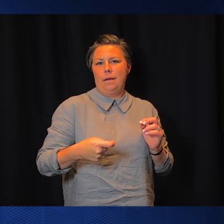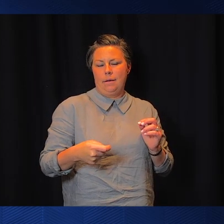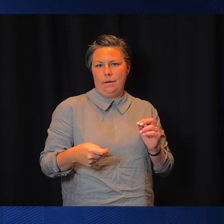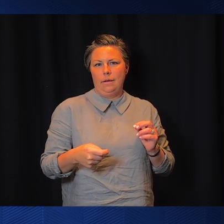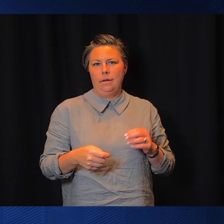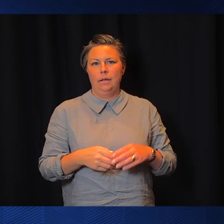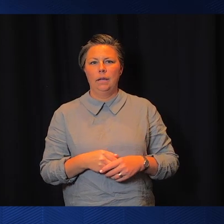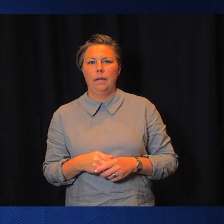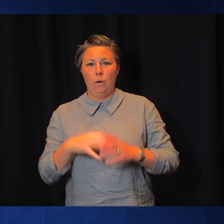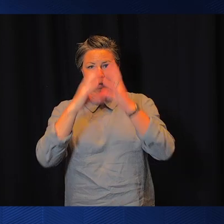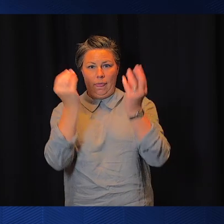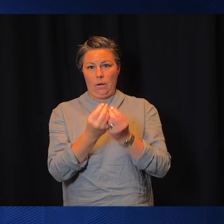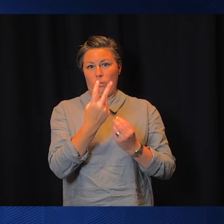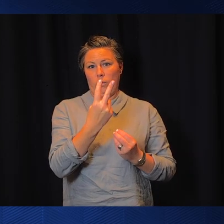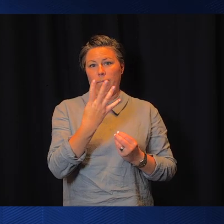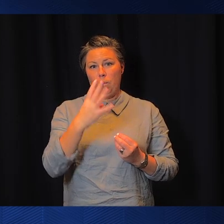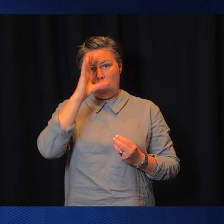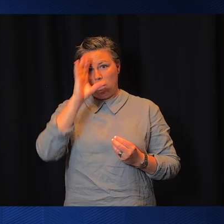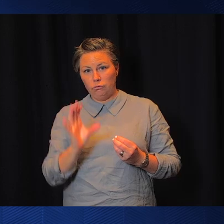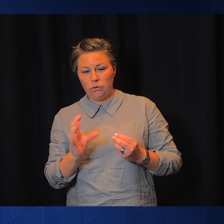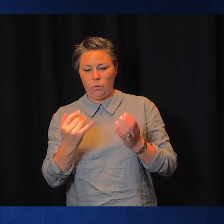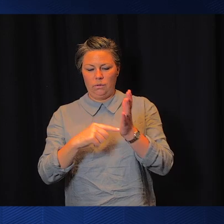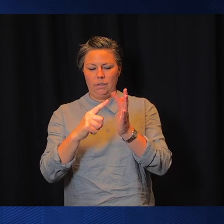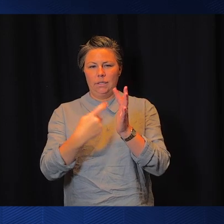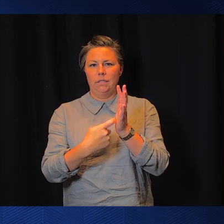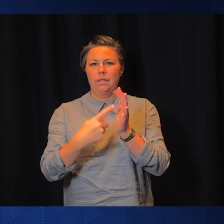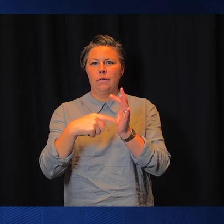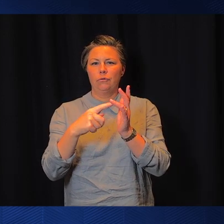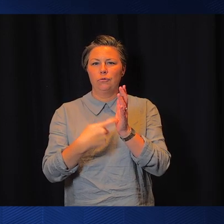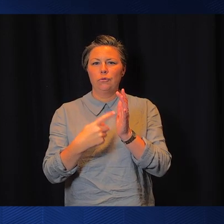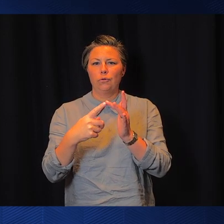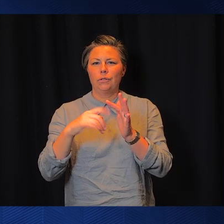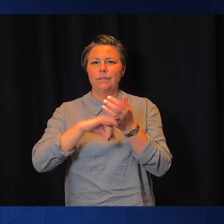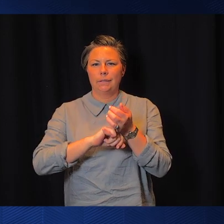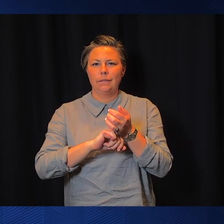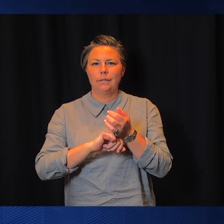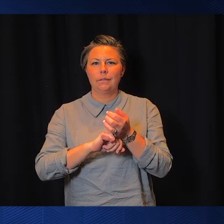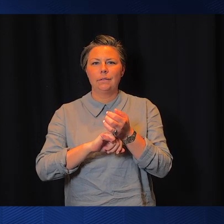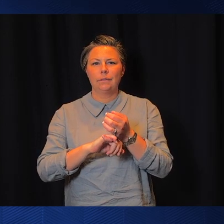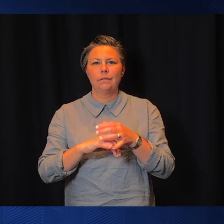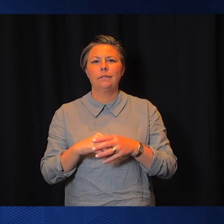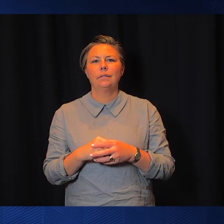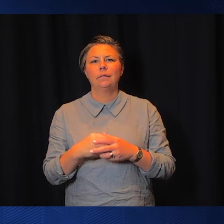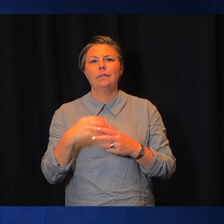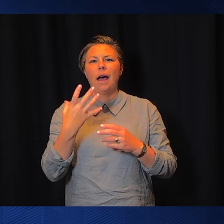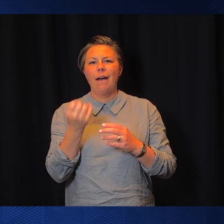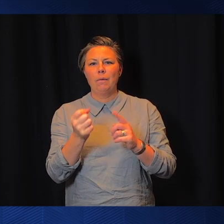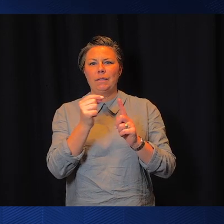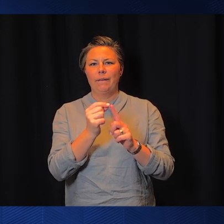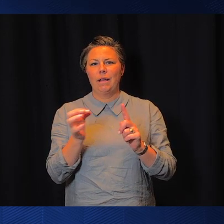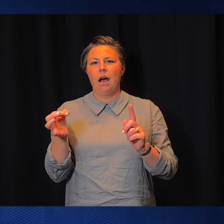region in 24 countries and territories. Yeah? It's beyond the Pacific Islands Forum Secretariat setup,